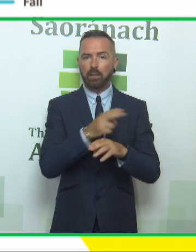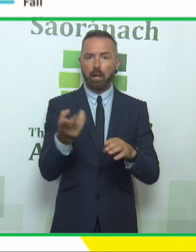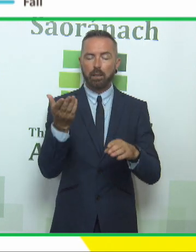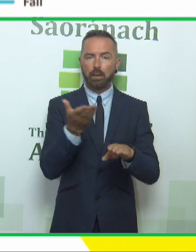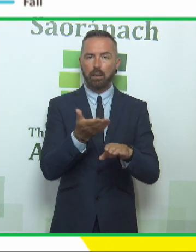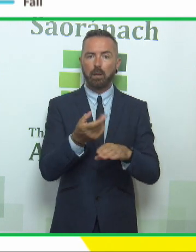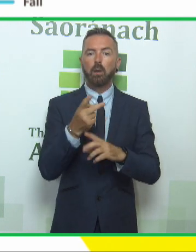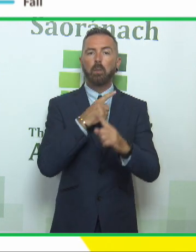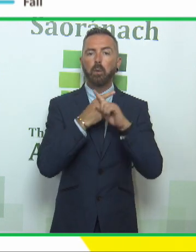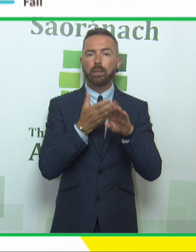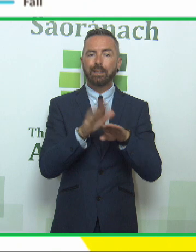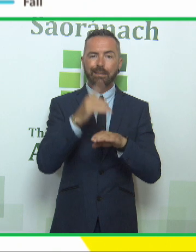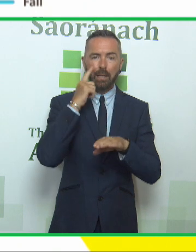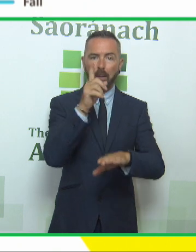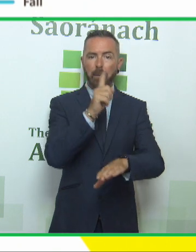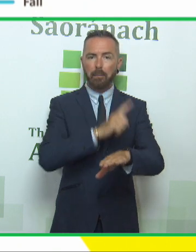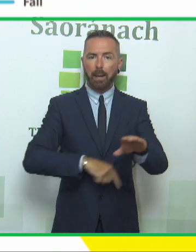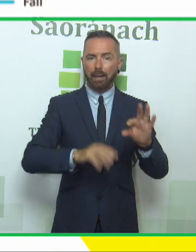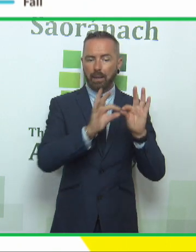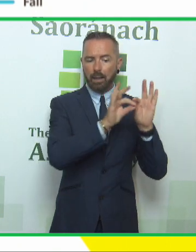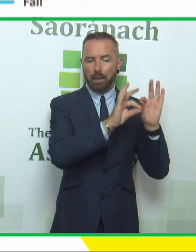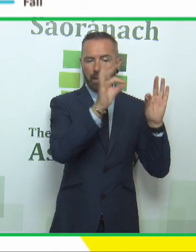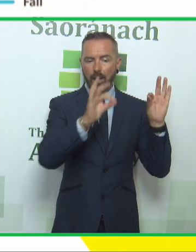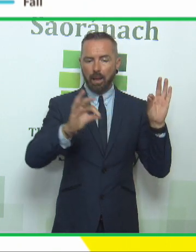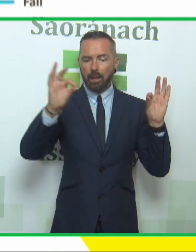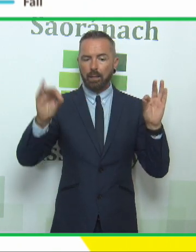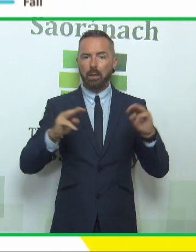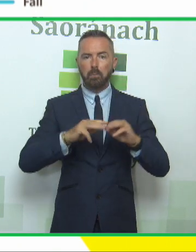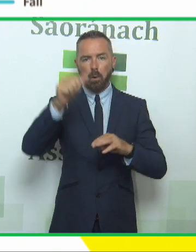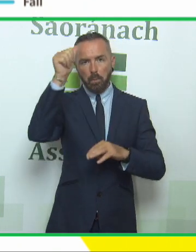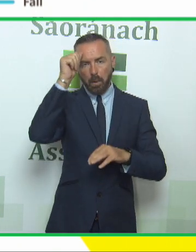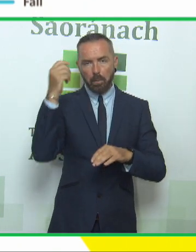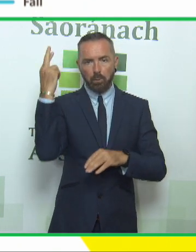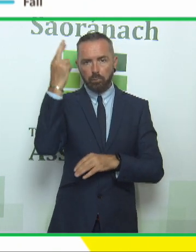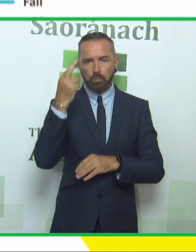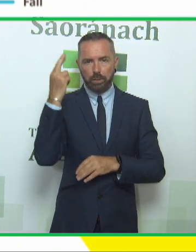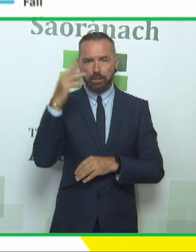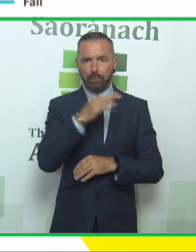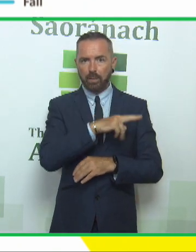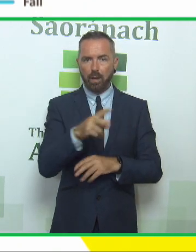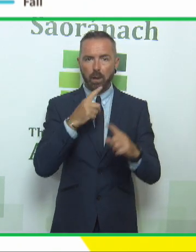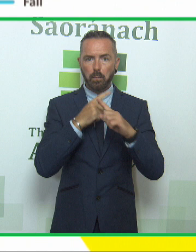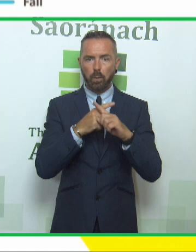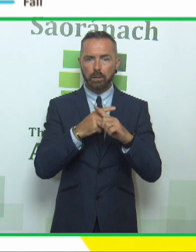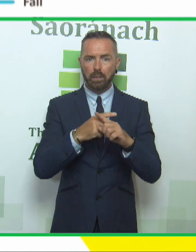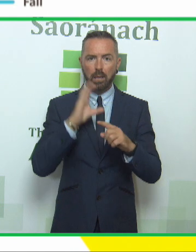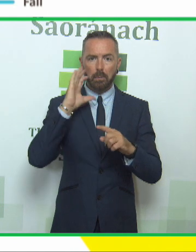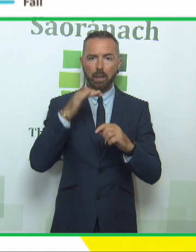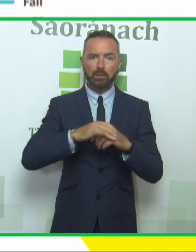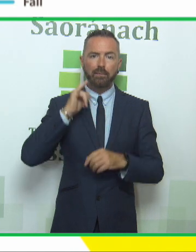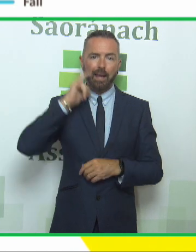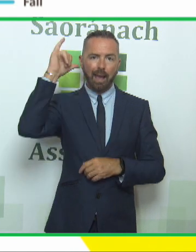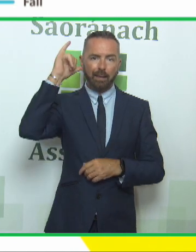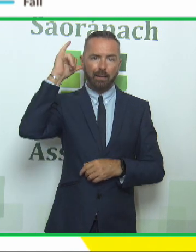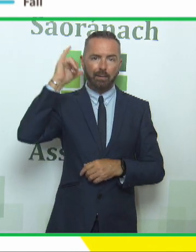consistently, you can see in the black line that the most common cause of poisoning deaths non-poisoning deaths have been deaths due to hanging. And